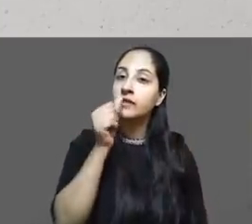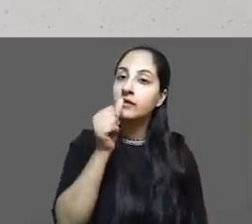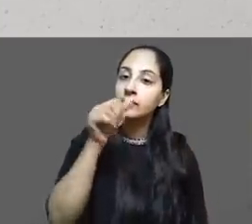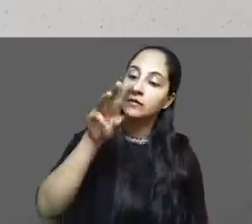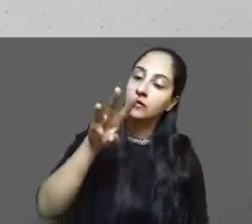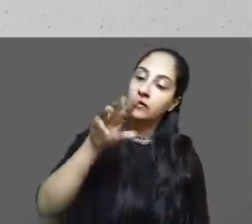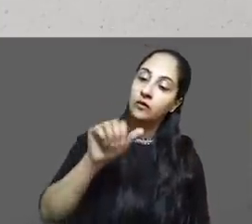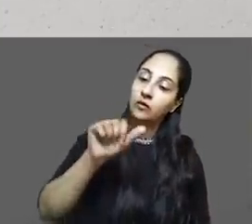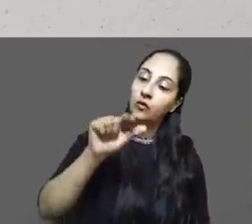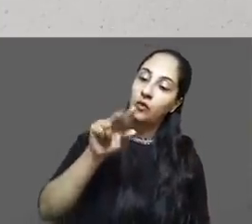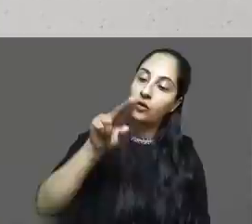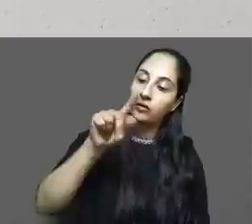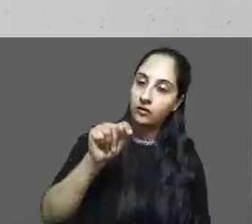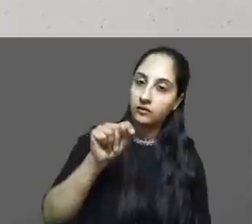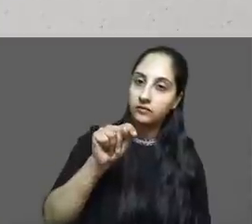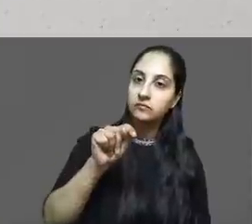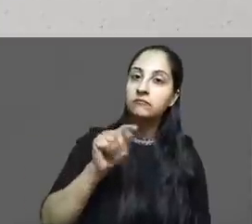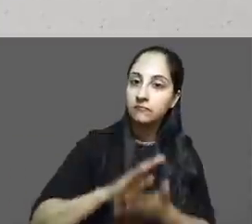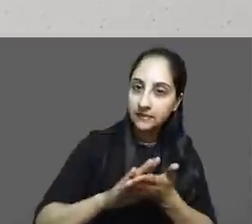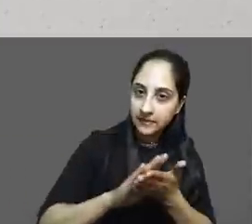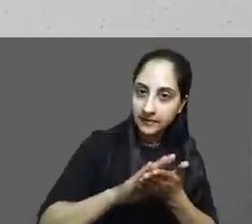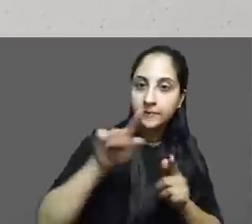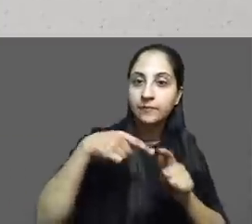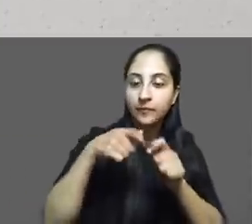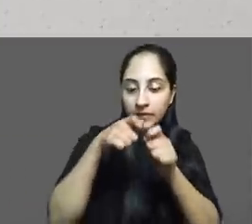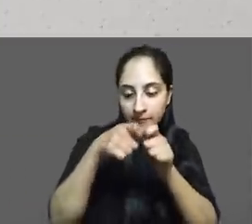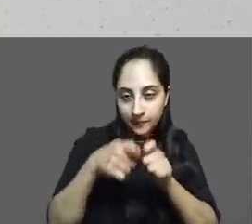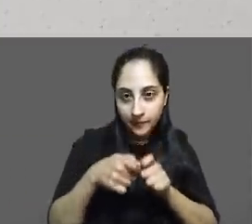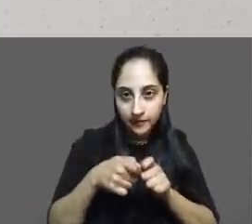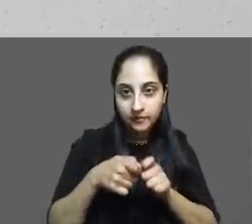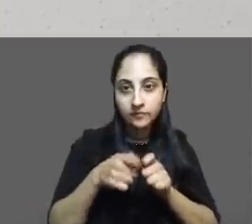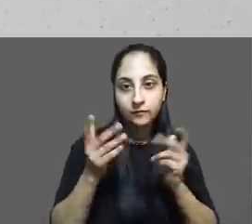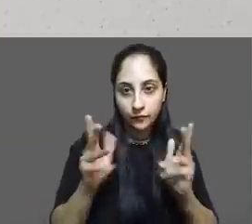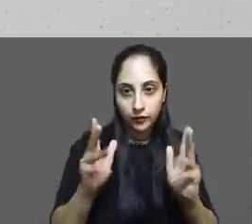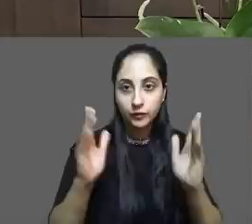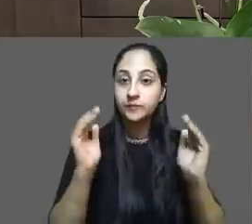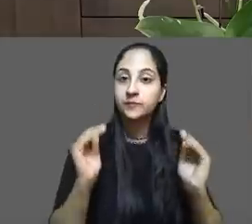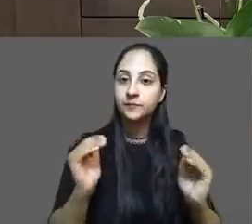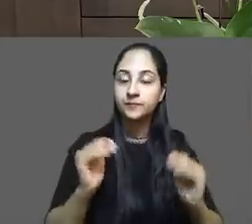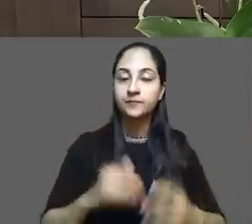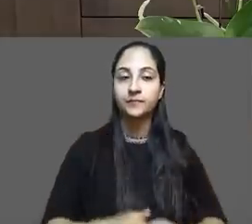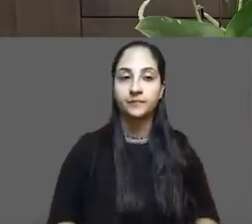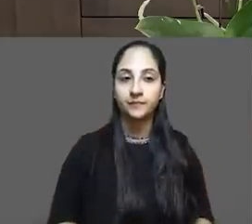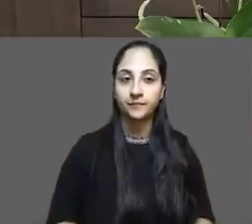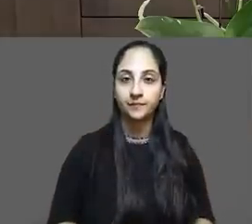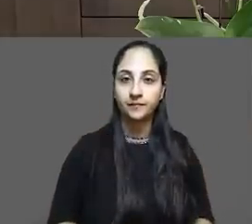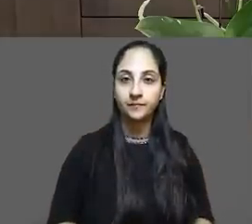I have walnut here, already washed and peeled.